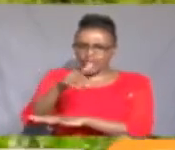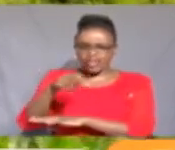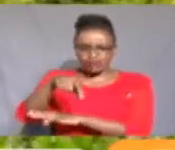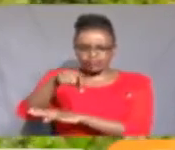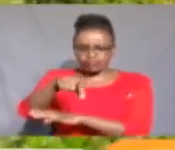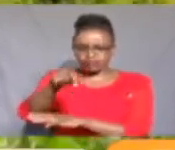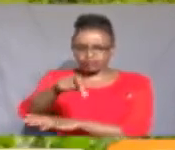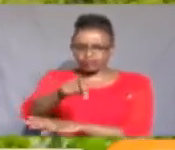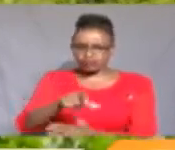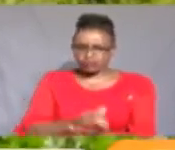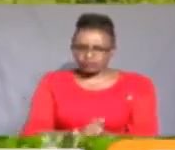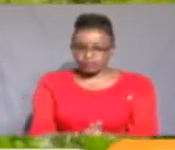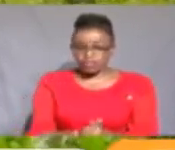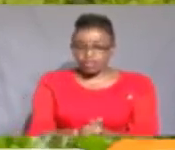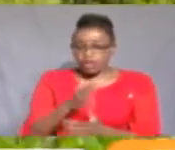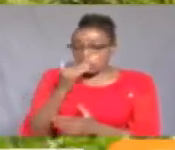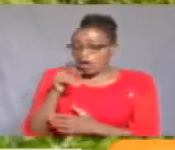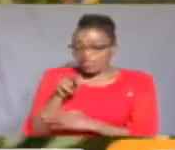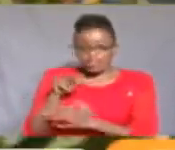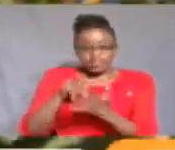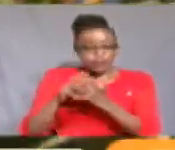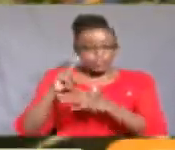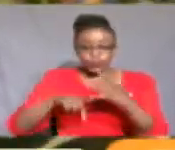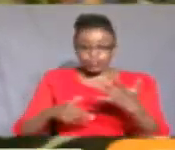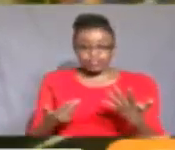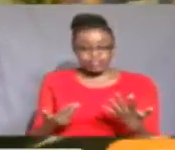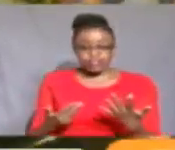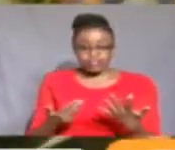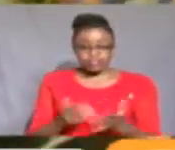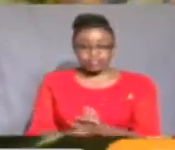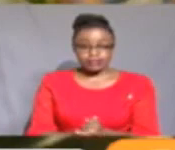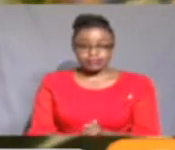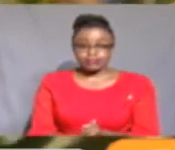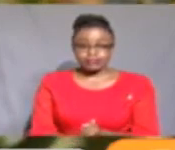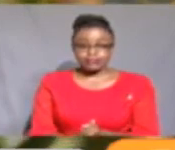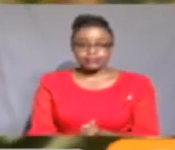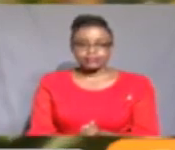crops. So what does that mean?